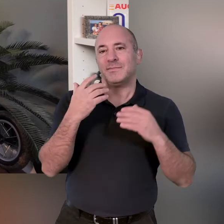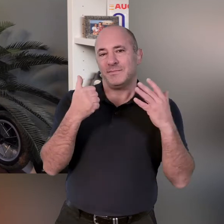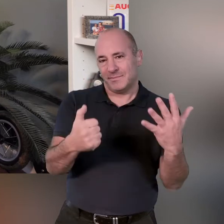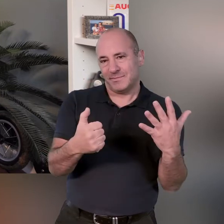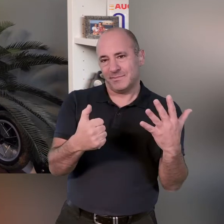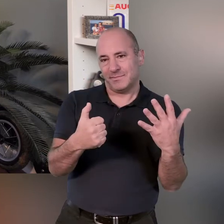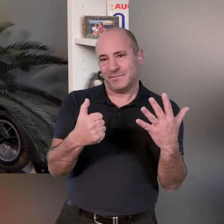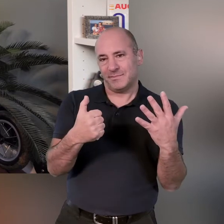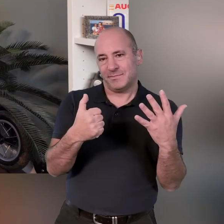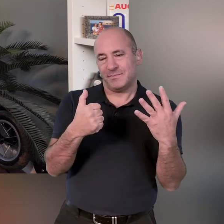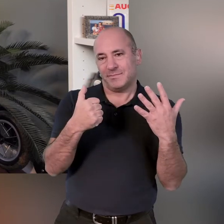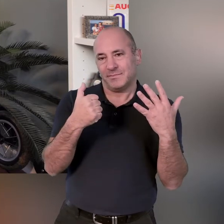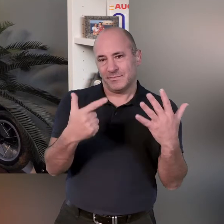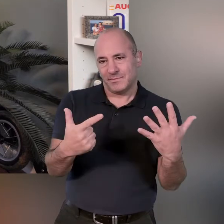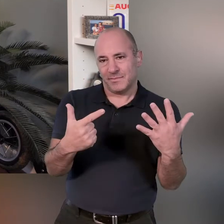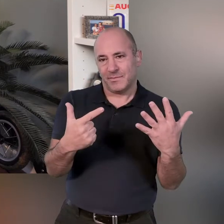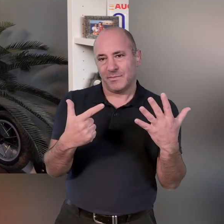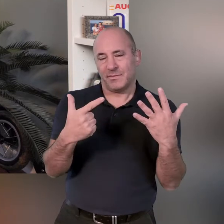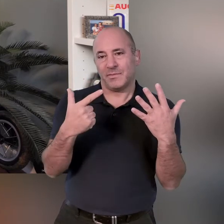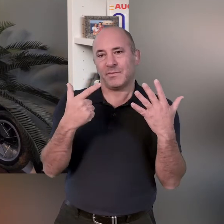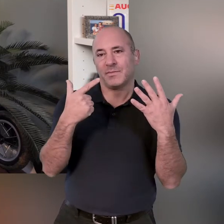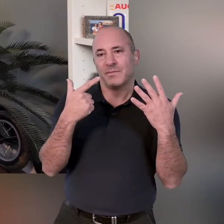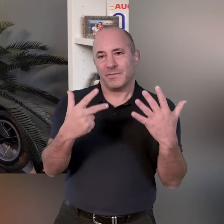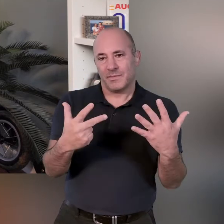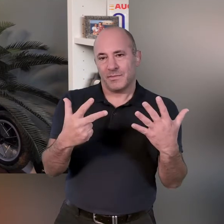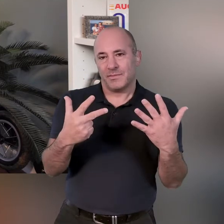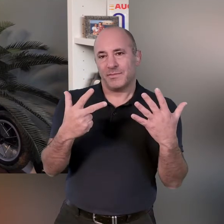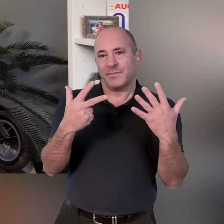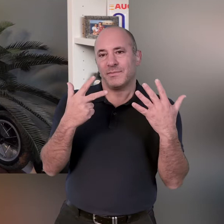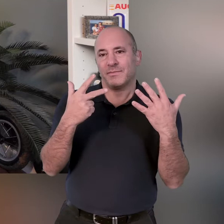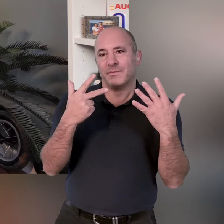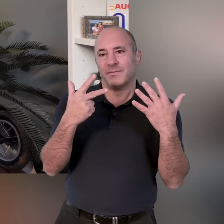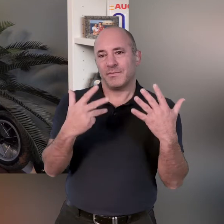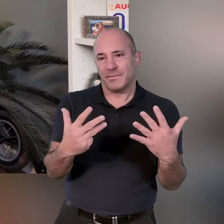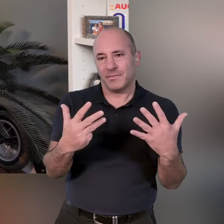5, 6, 7, 8,